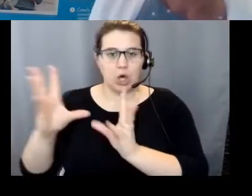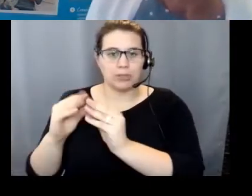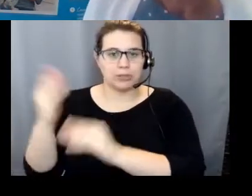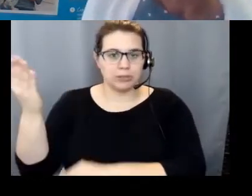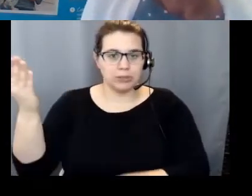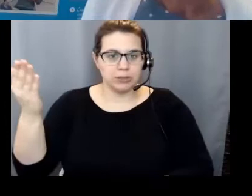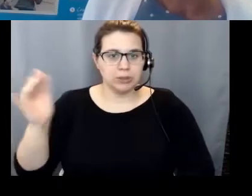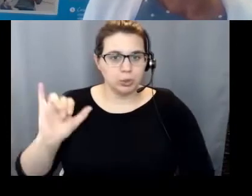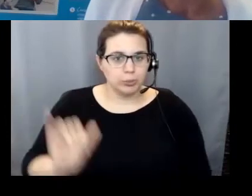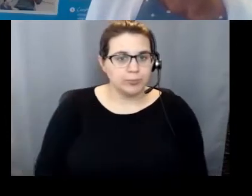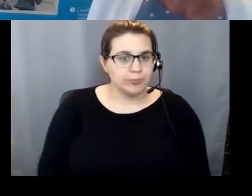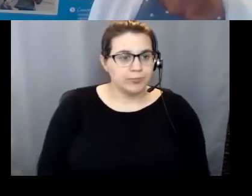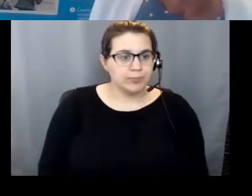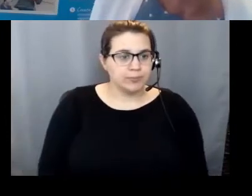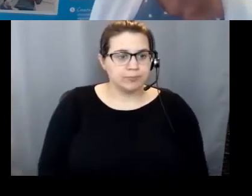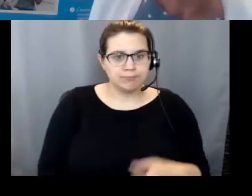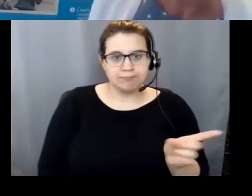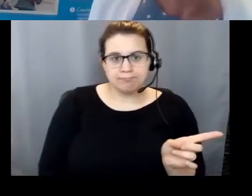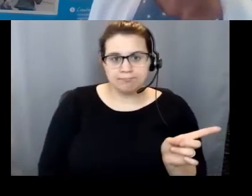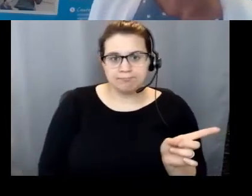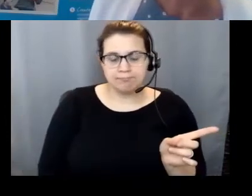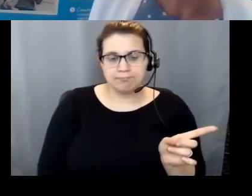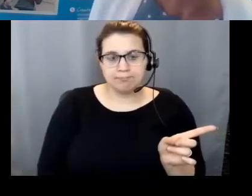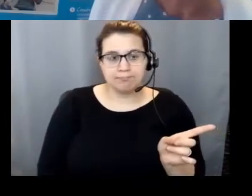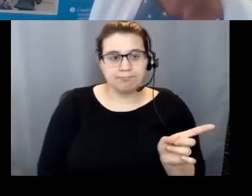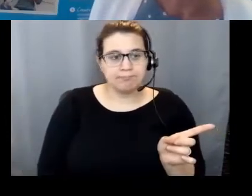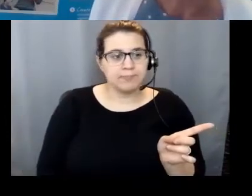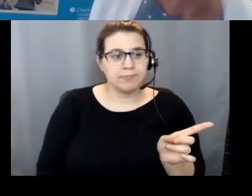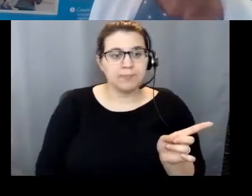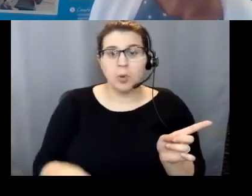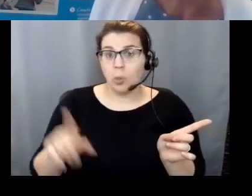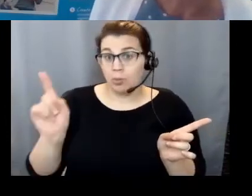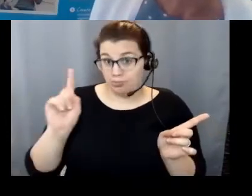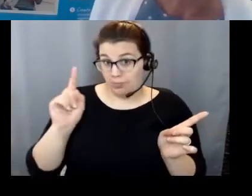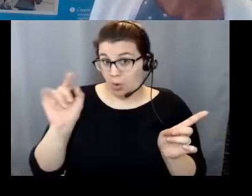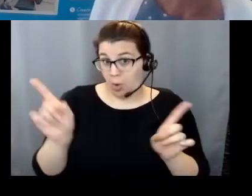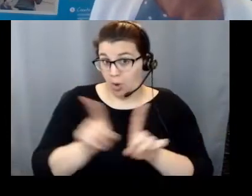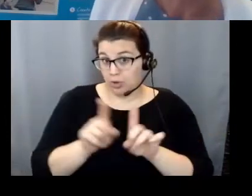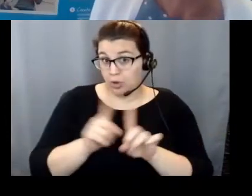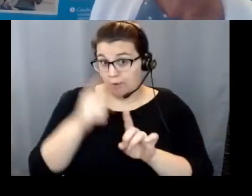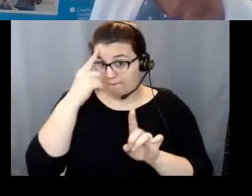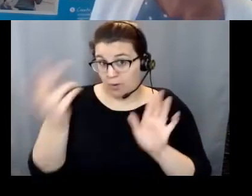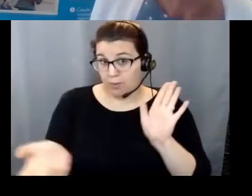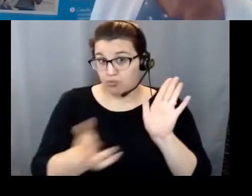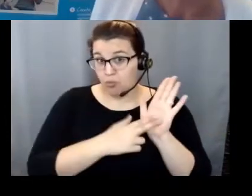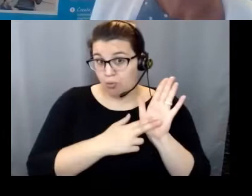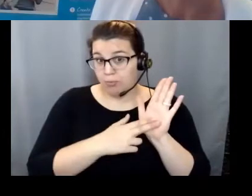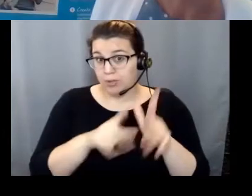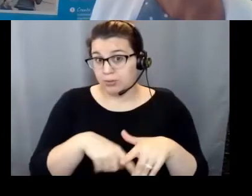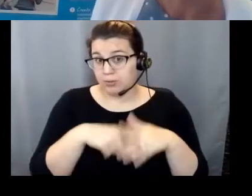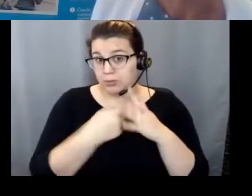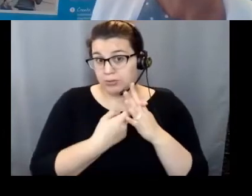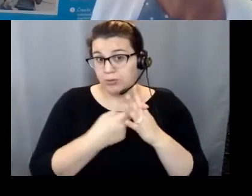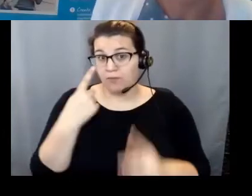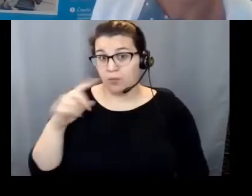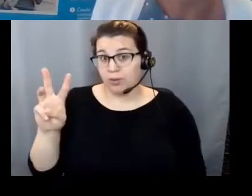there. And this is also where you go for enrollment. This is where enrollment begins in a WVABLE